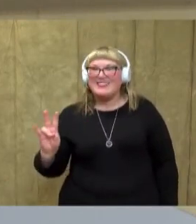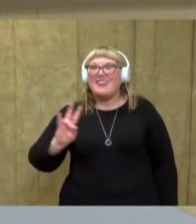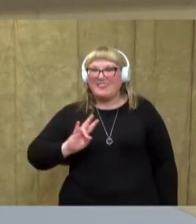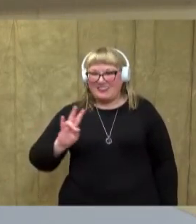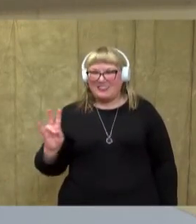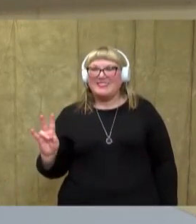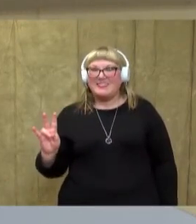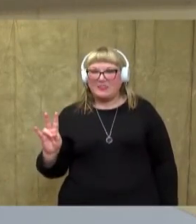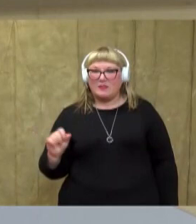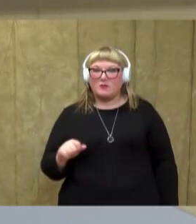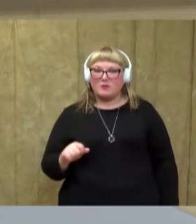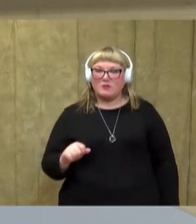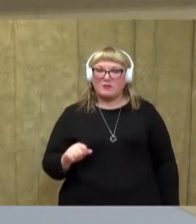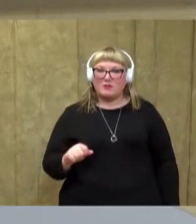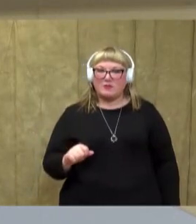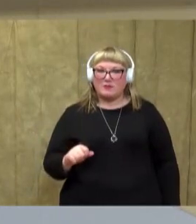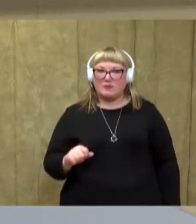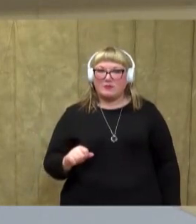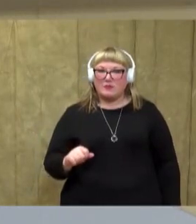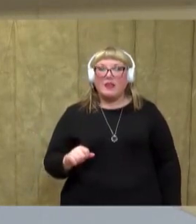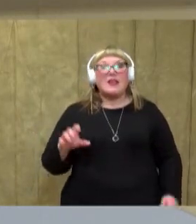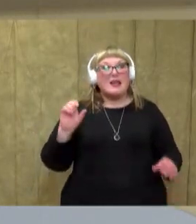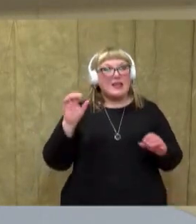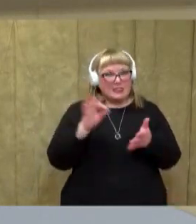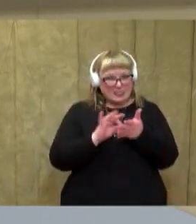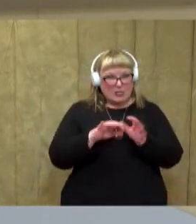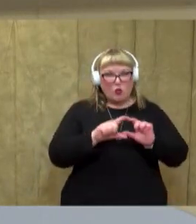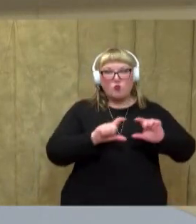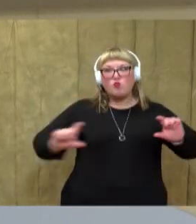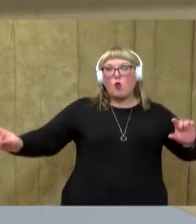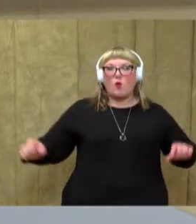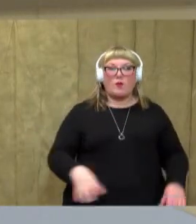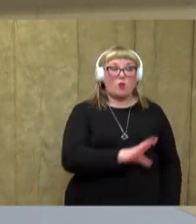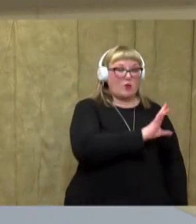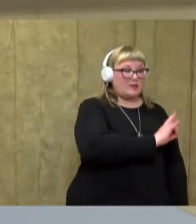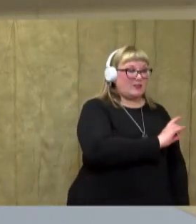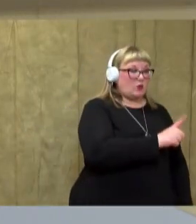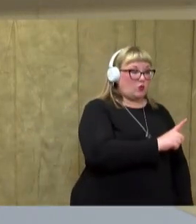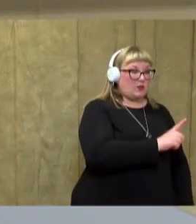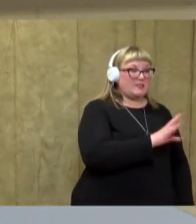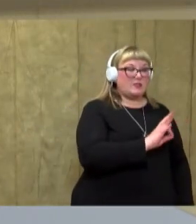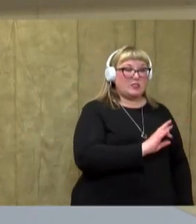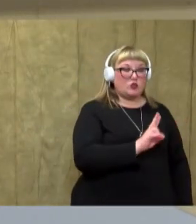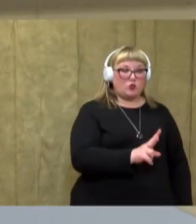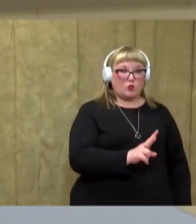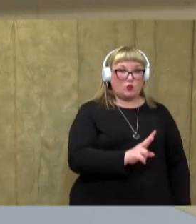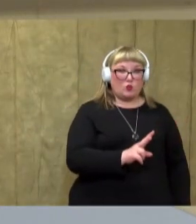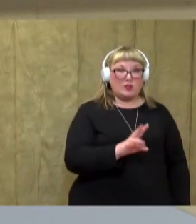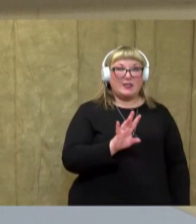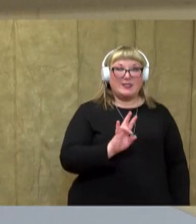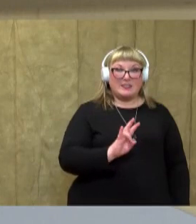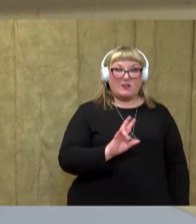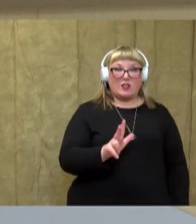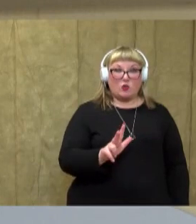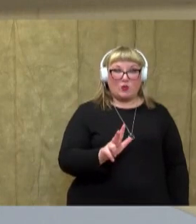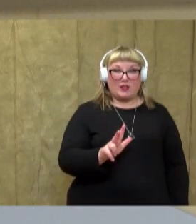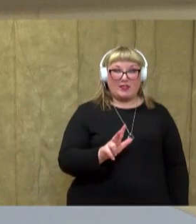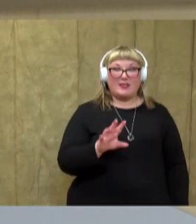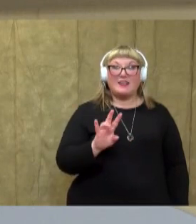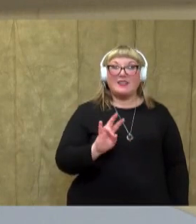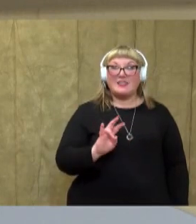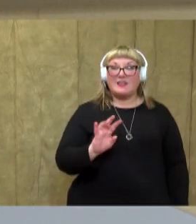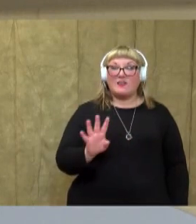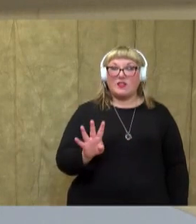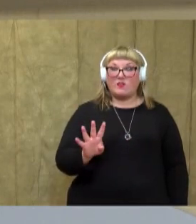77. Let's count that whole row together. 71, 72,